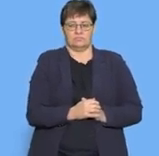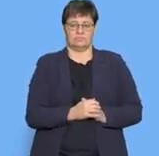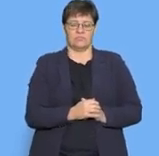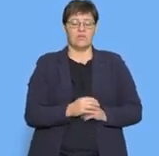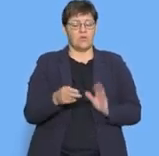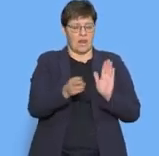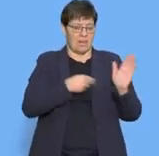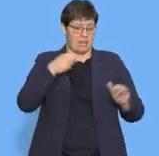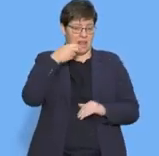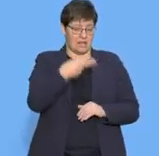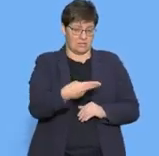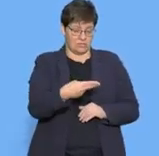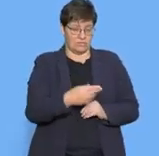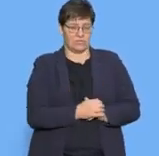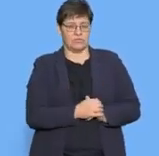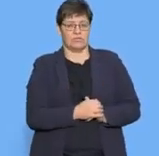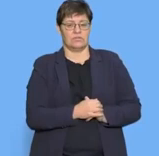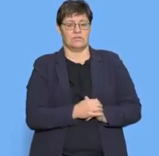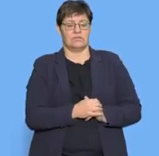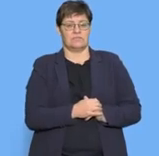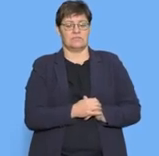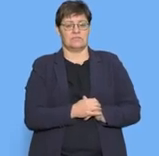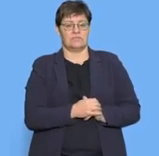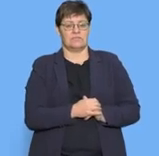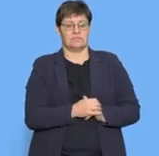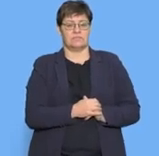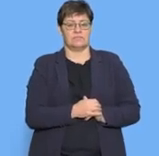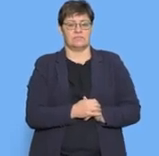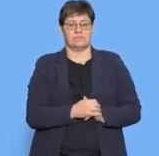we're going to label it h. Okay.